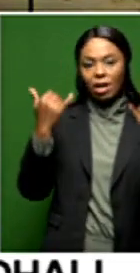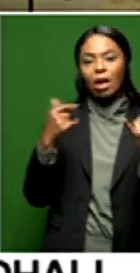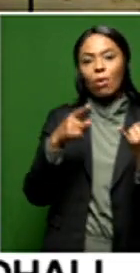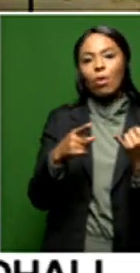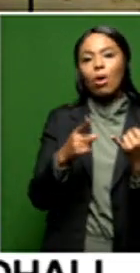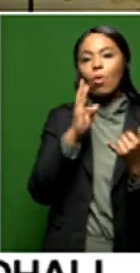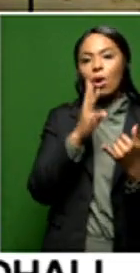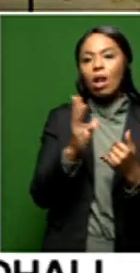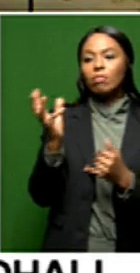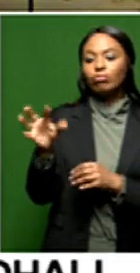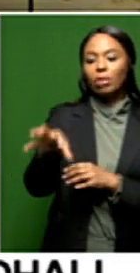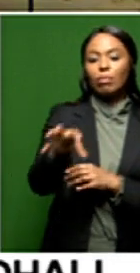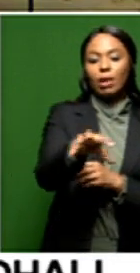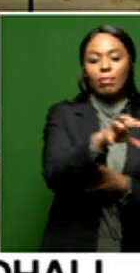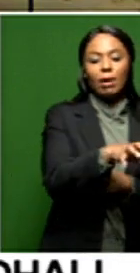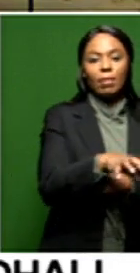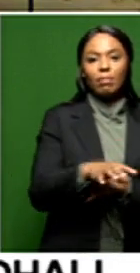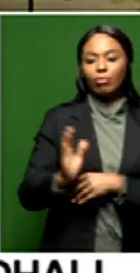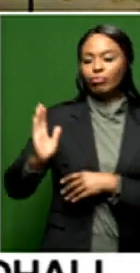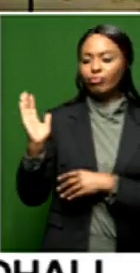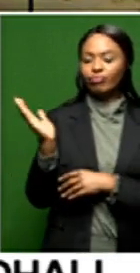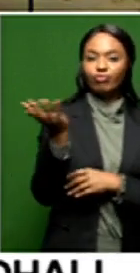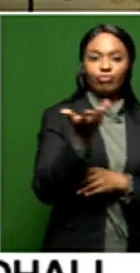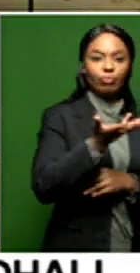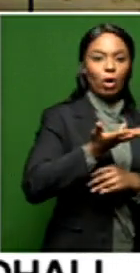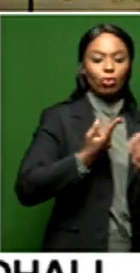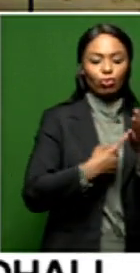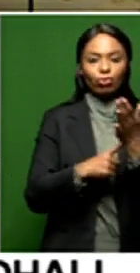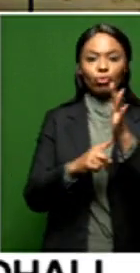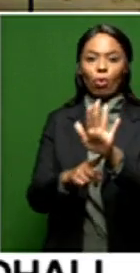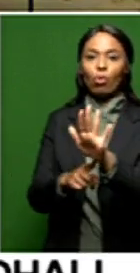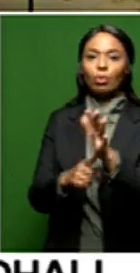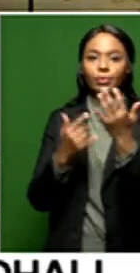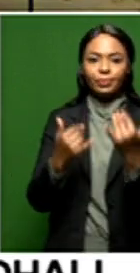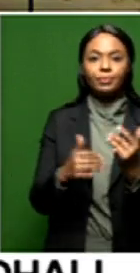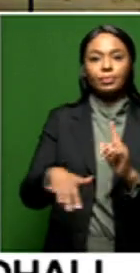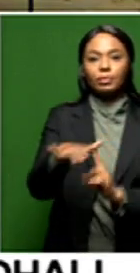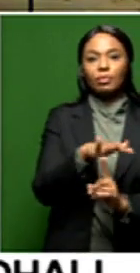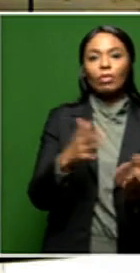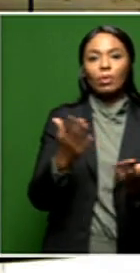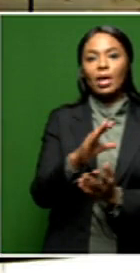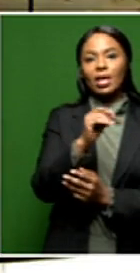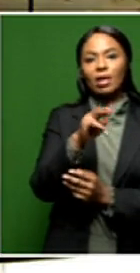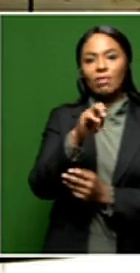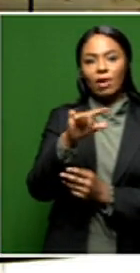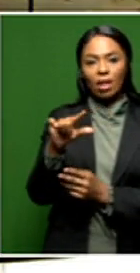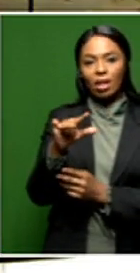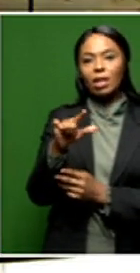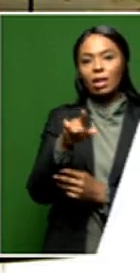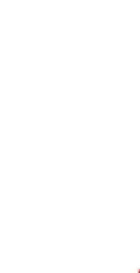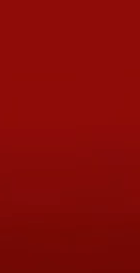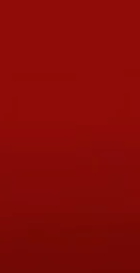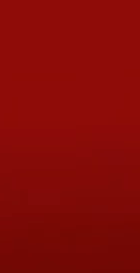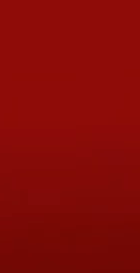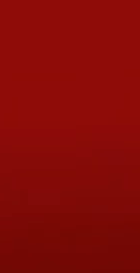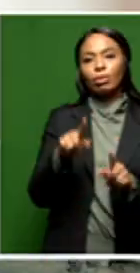roof and will be positioned in the city's busy Cavendish Square. Campbell Stevenson, the managing director and co-founder of Chef's Food Hall,